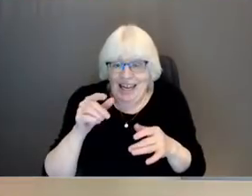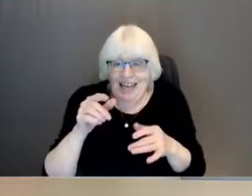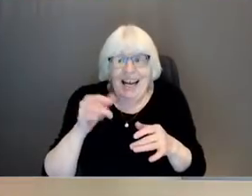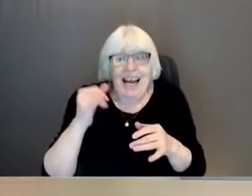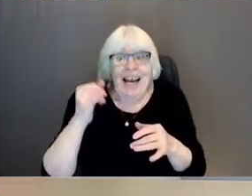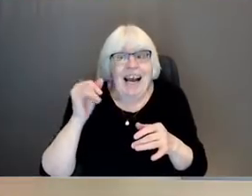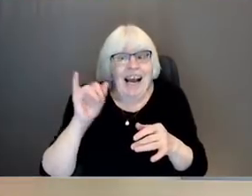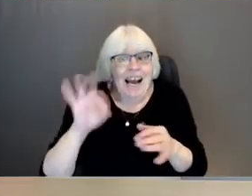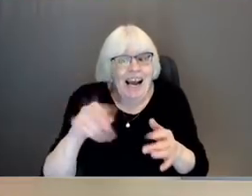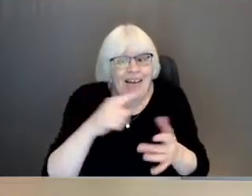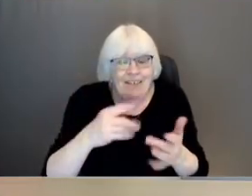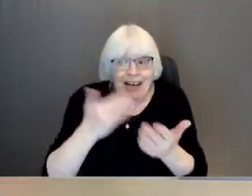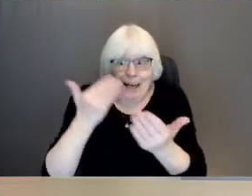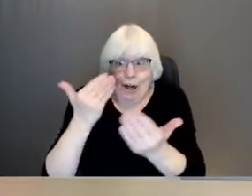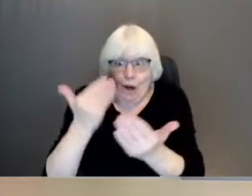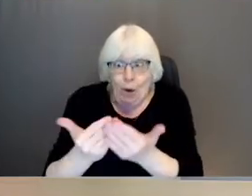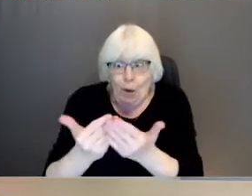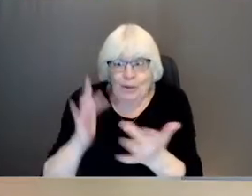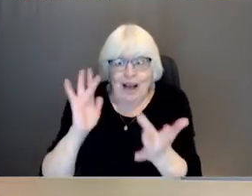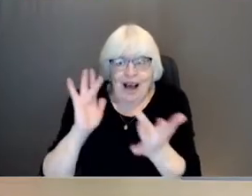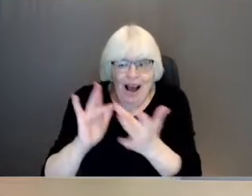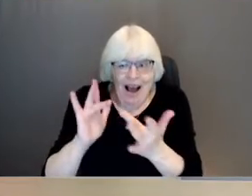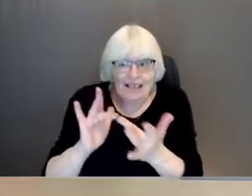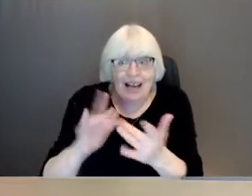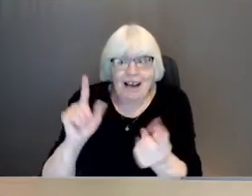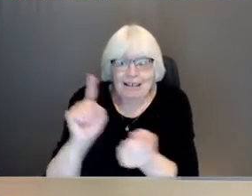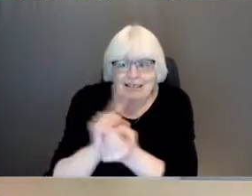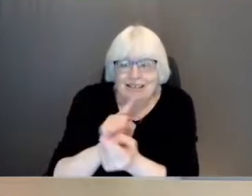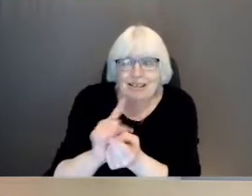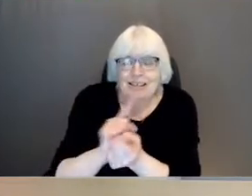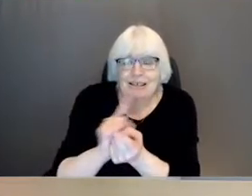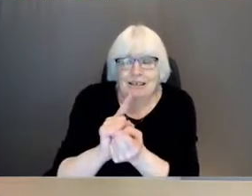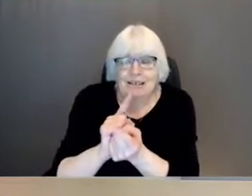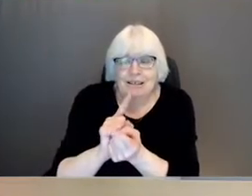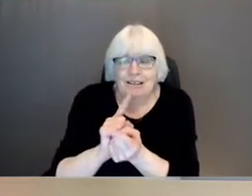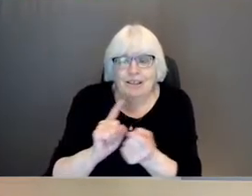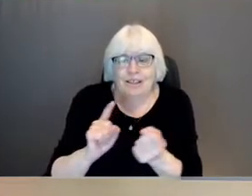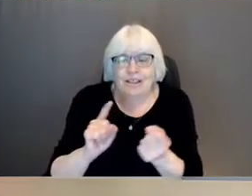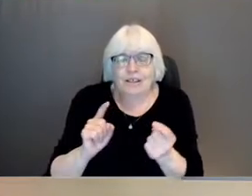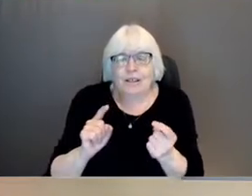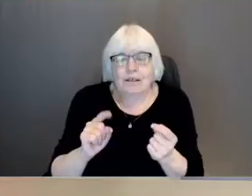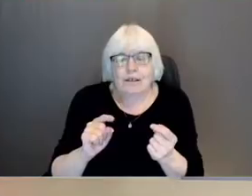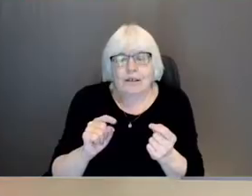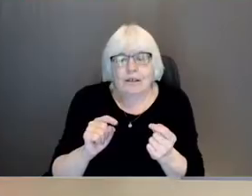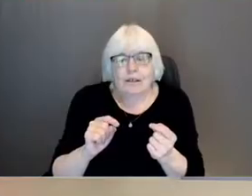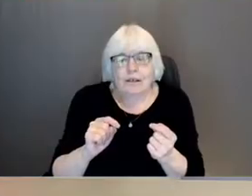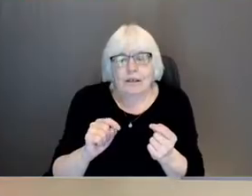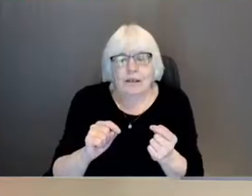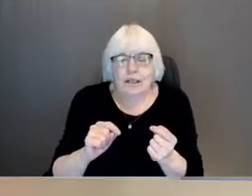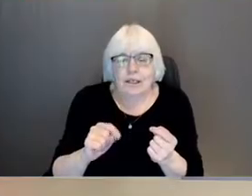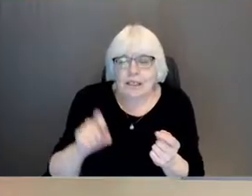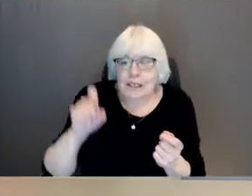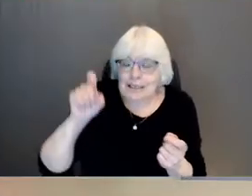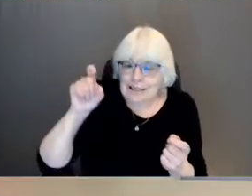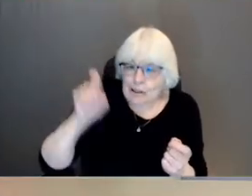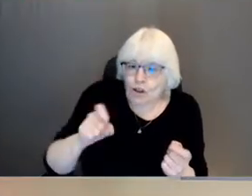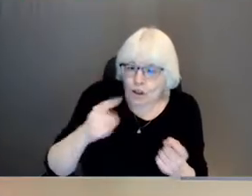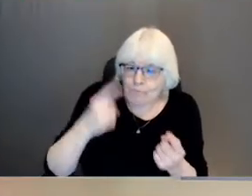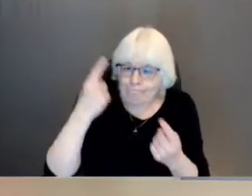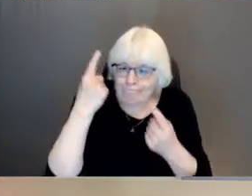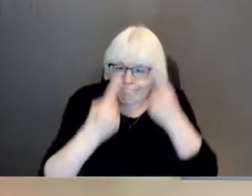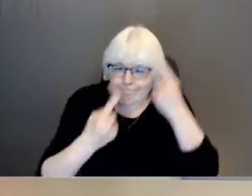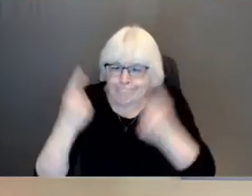It is important to reschedule prenatal visits and ultrasounds that are planned during your isolation period. If you